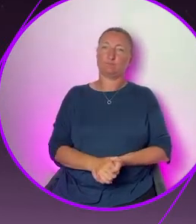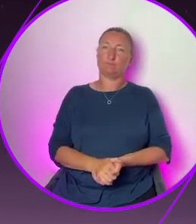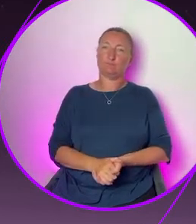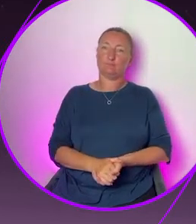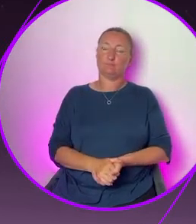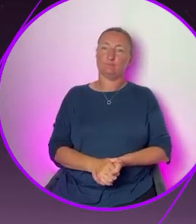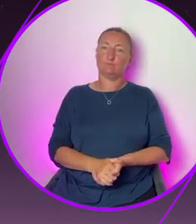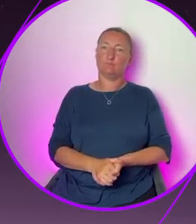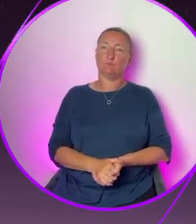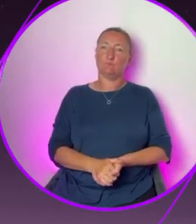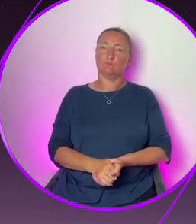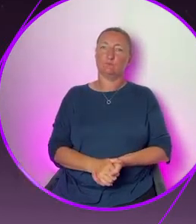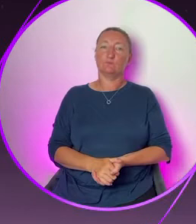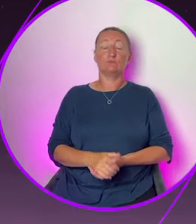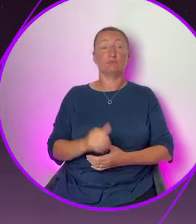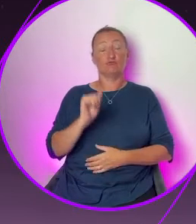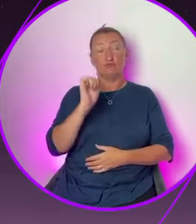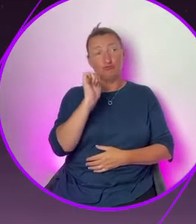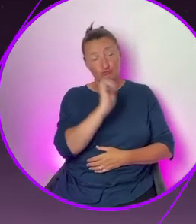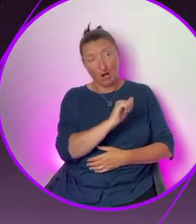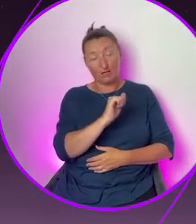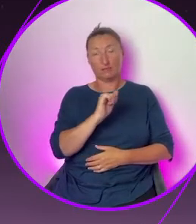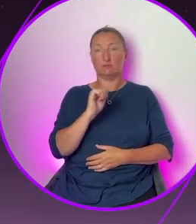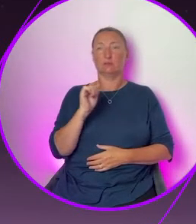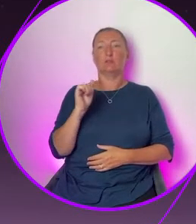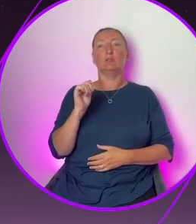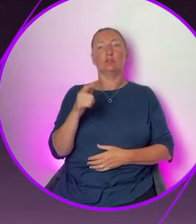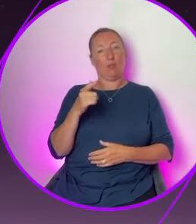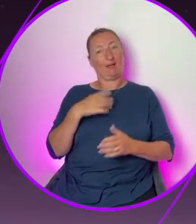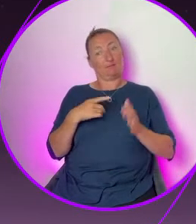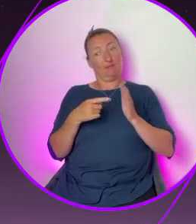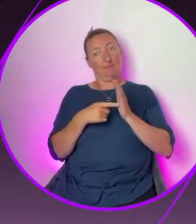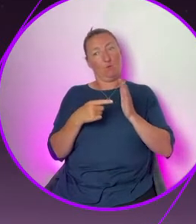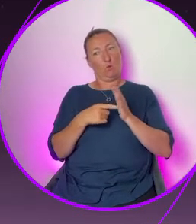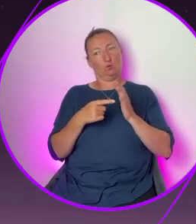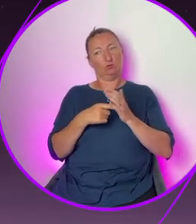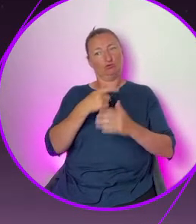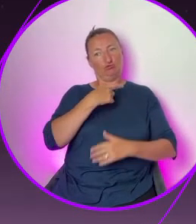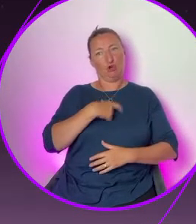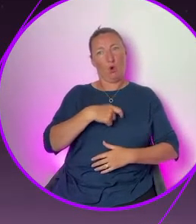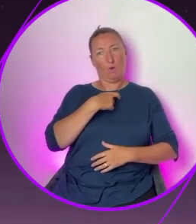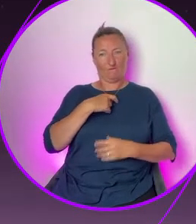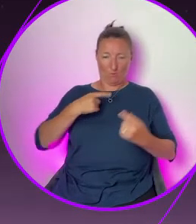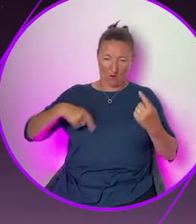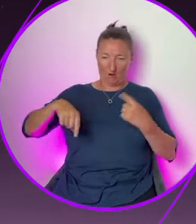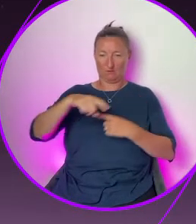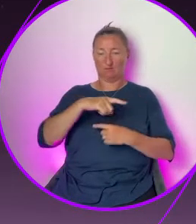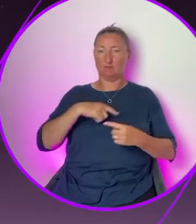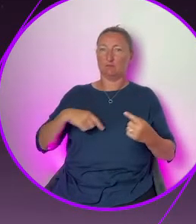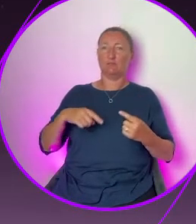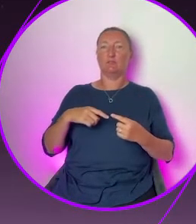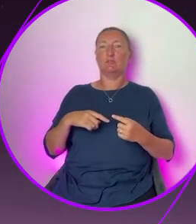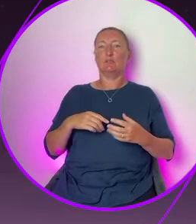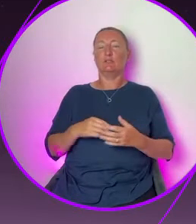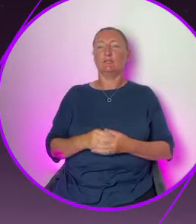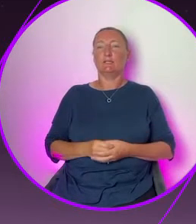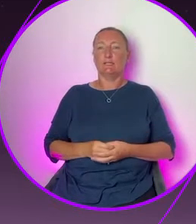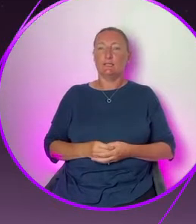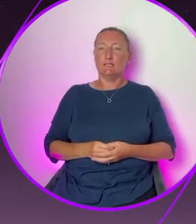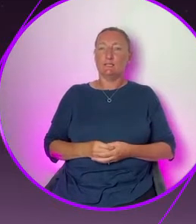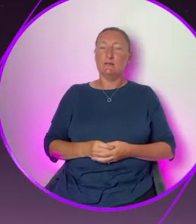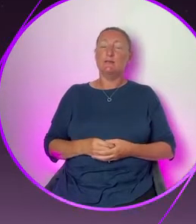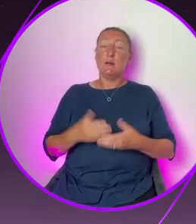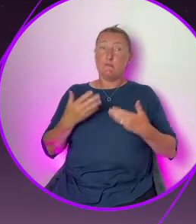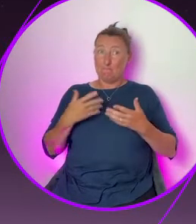traditional cultural organizations potentially serving an important role. And as we have described just a few